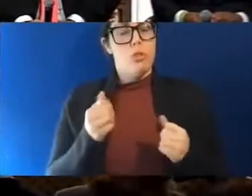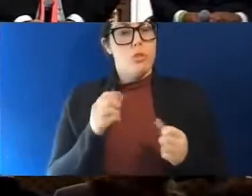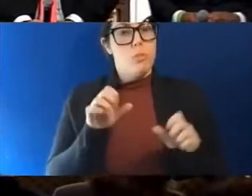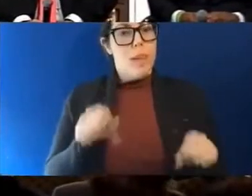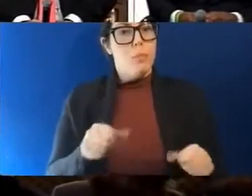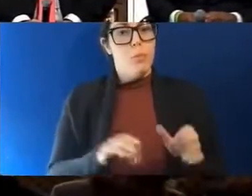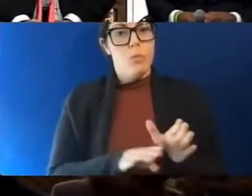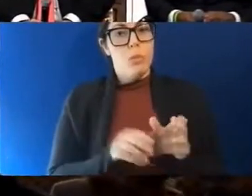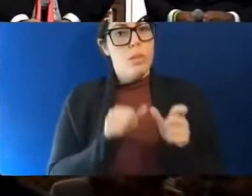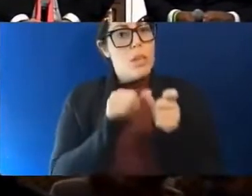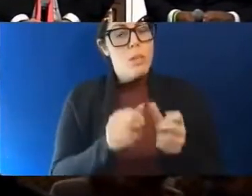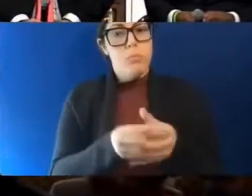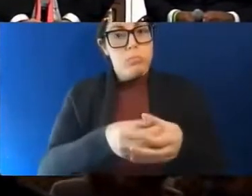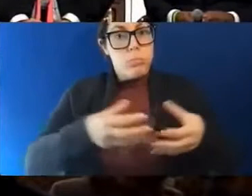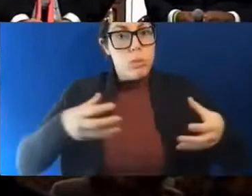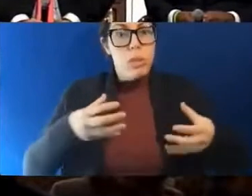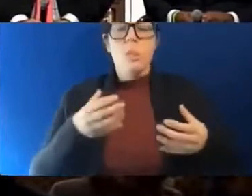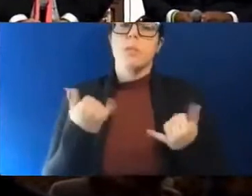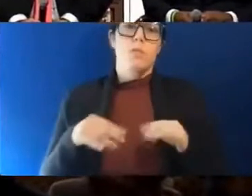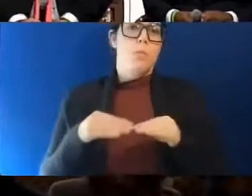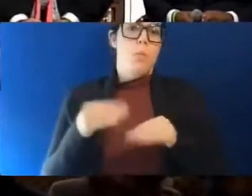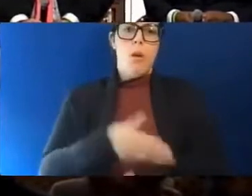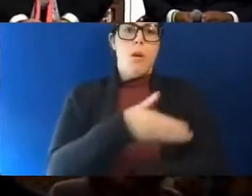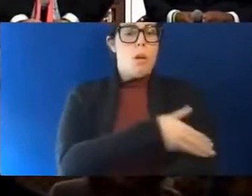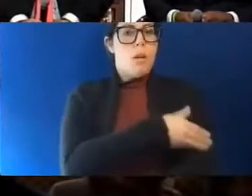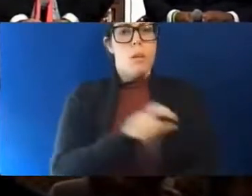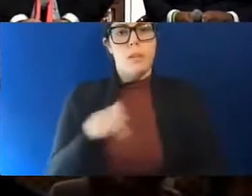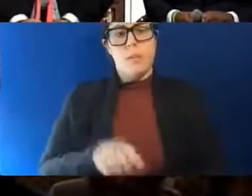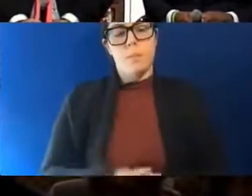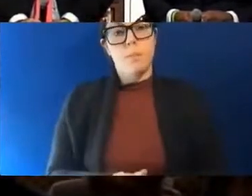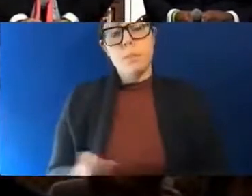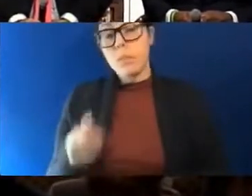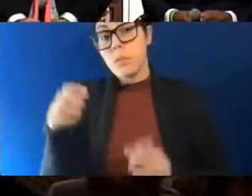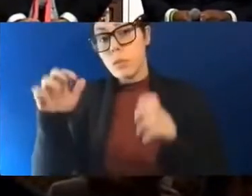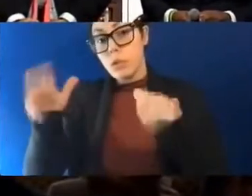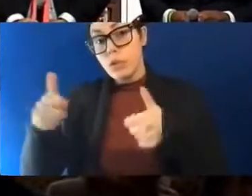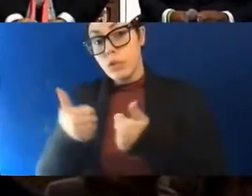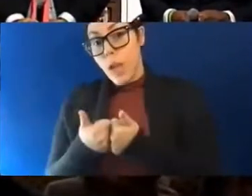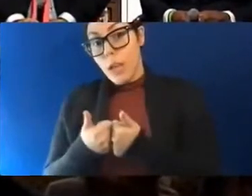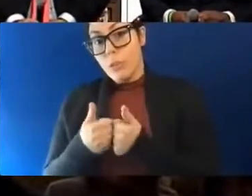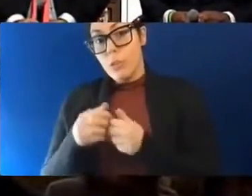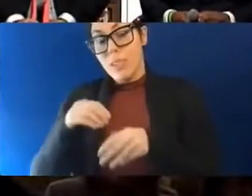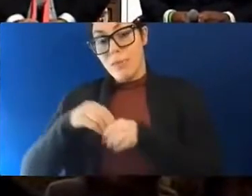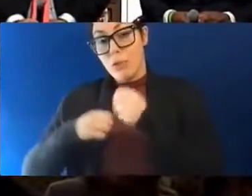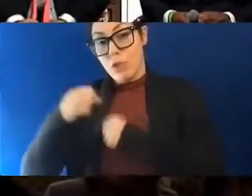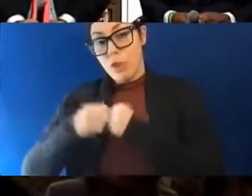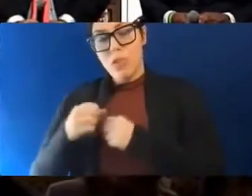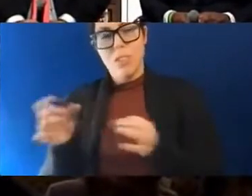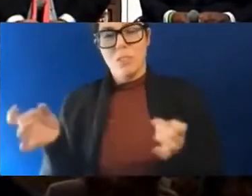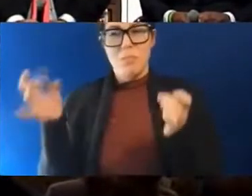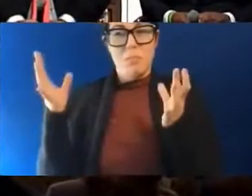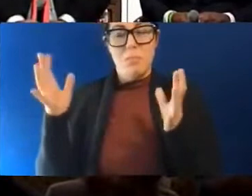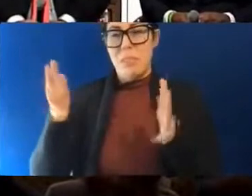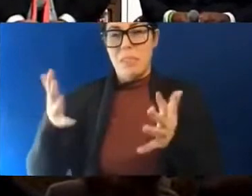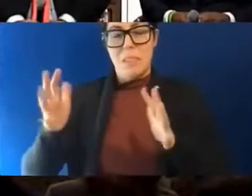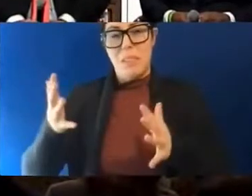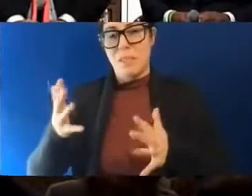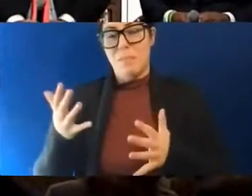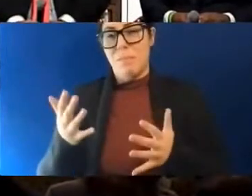we need to do more. The other challenge with the infrastructure is that it is terribly spotty in its